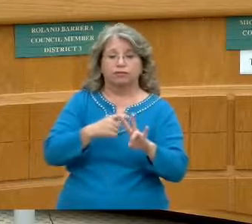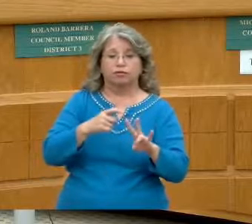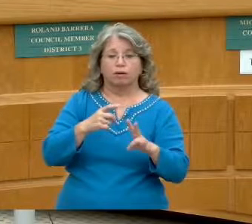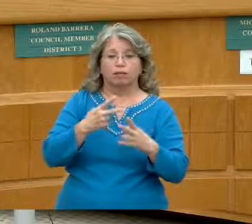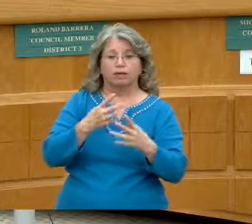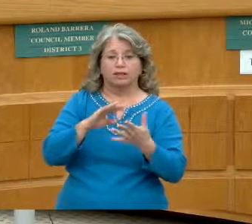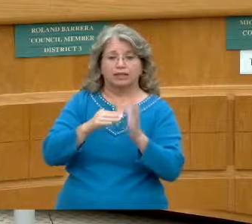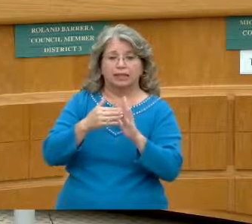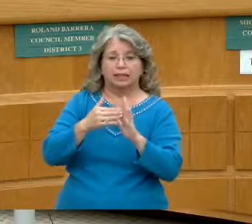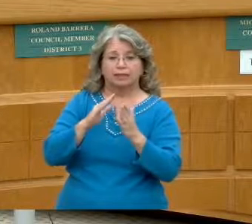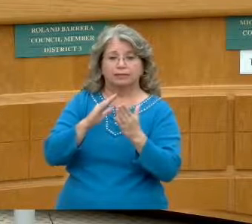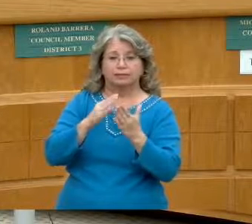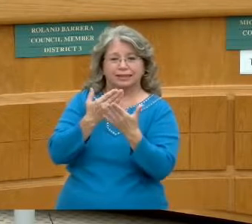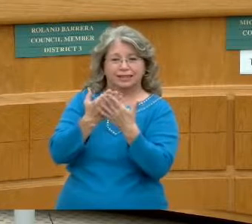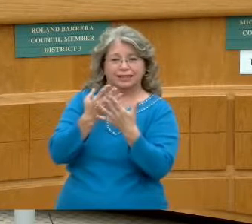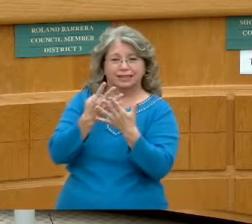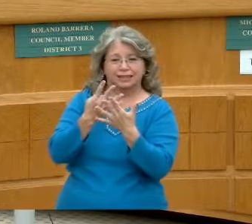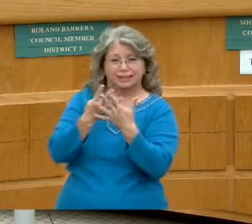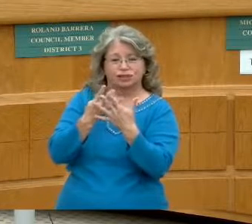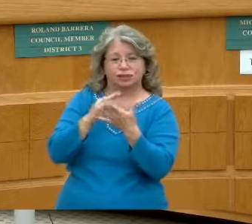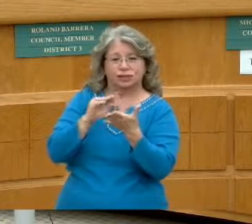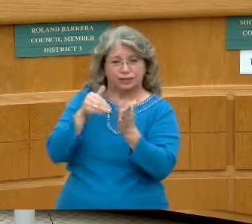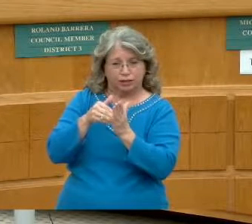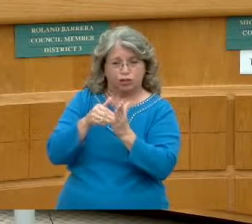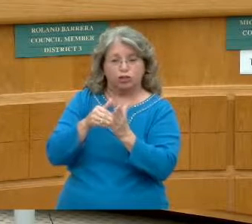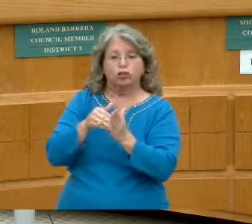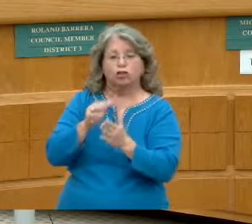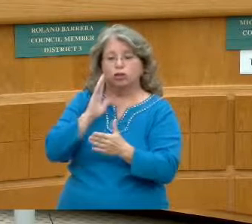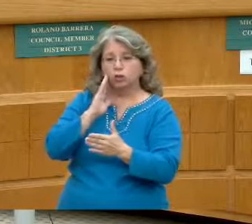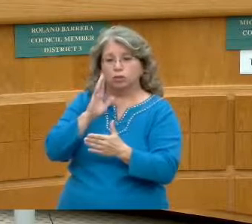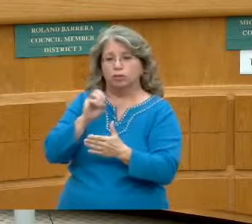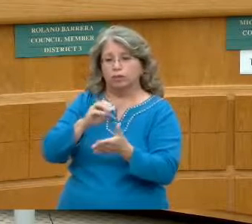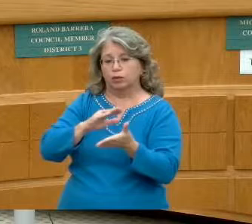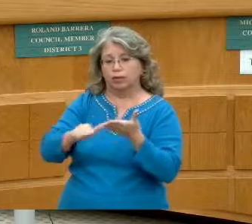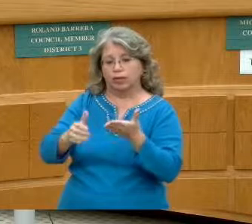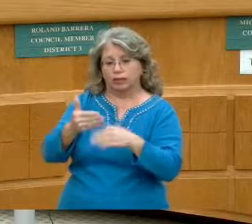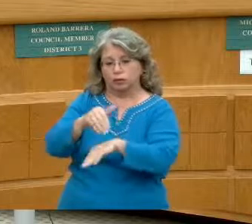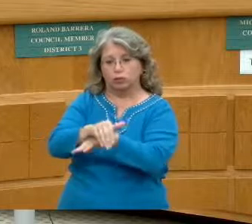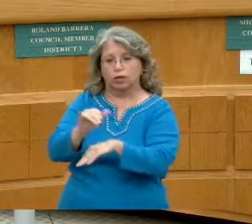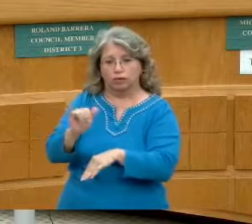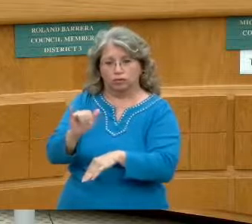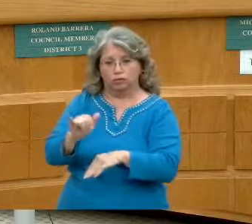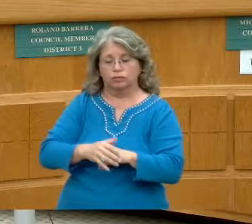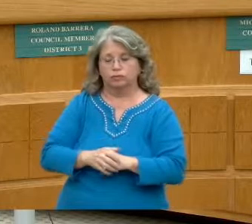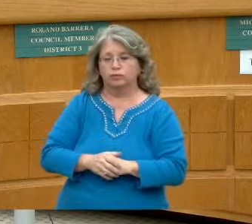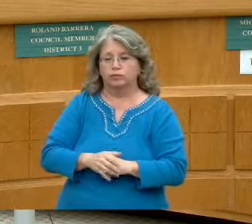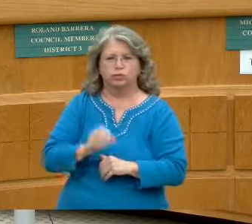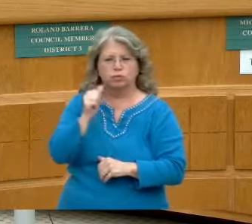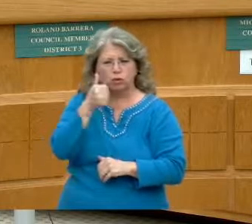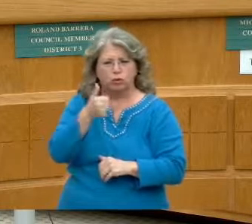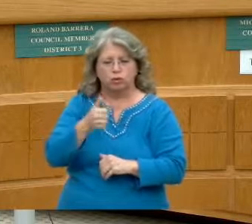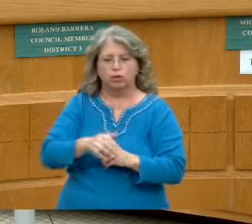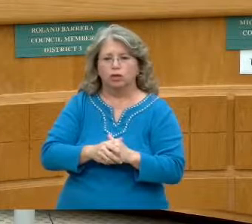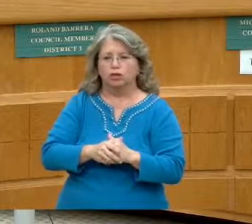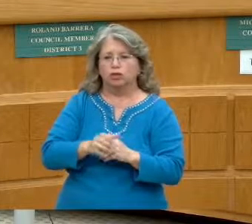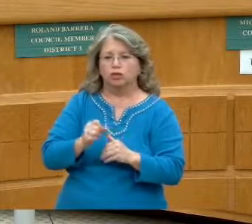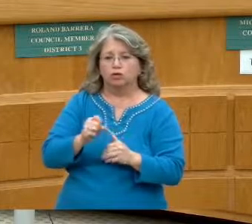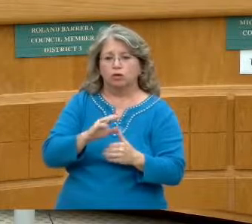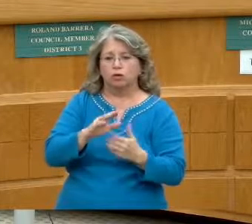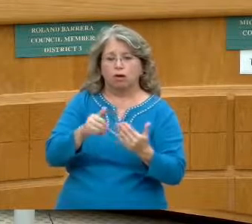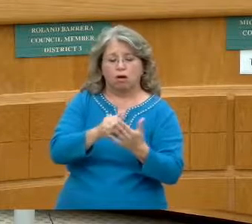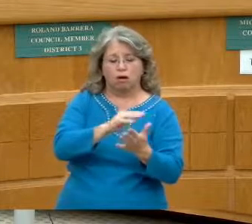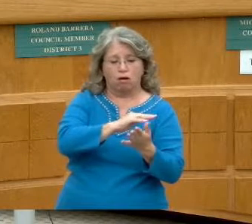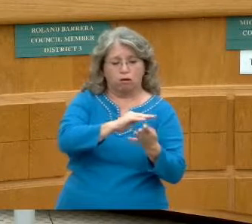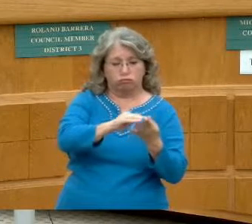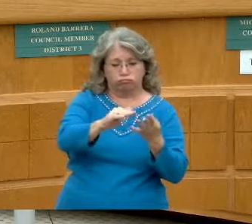will be back at work tomorrow. They'll be released from quarantine tonight. So with that releasing of those 11 persons, the 4 police